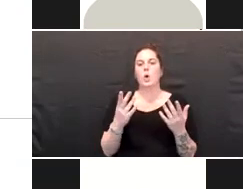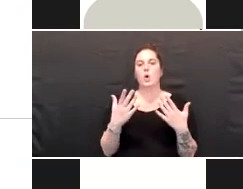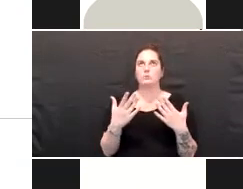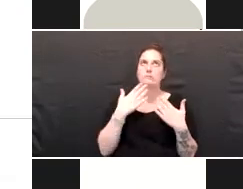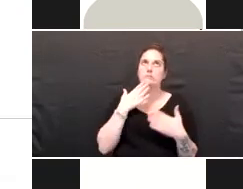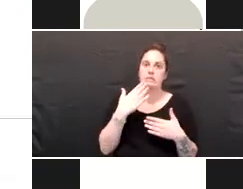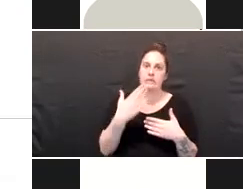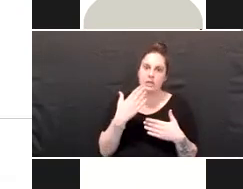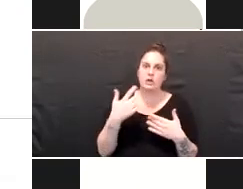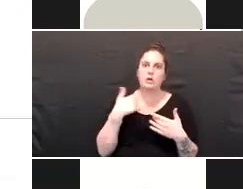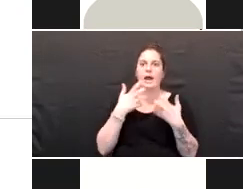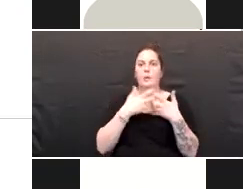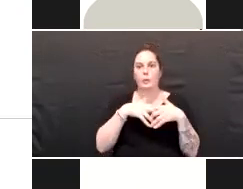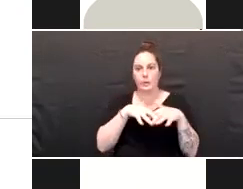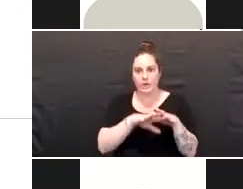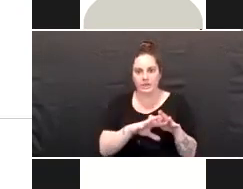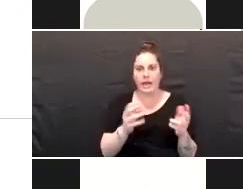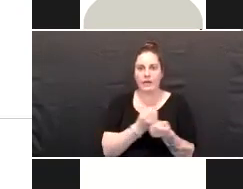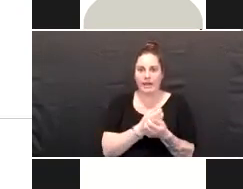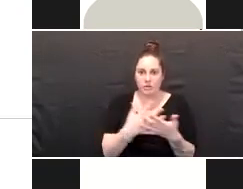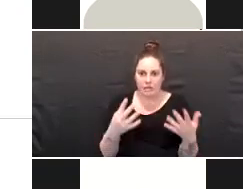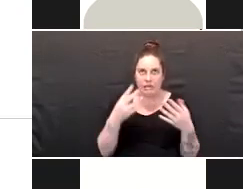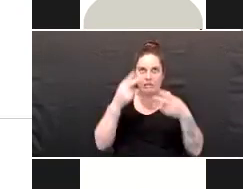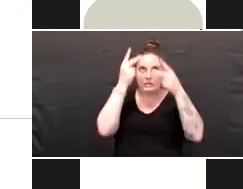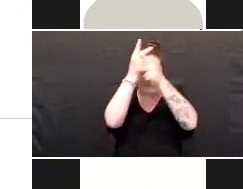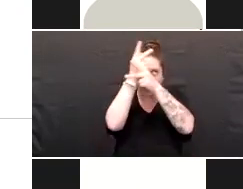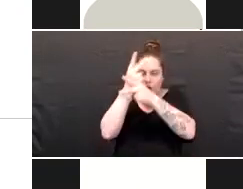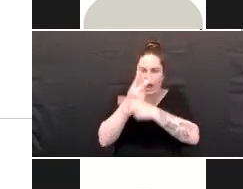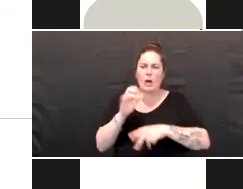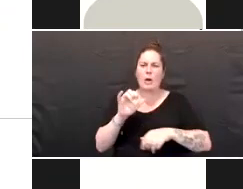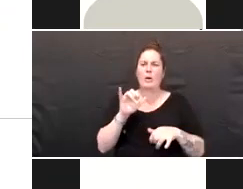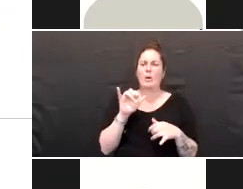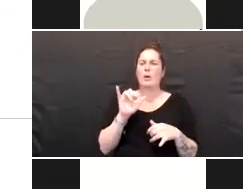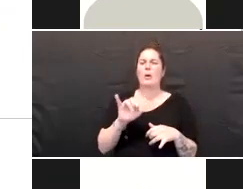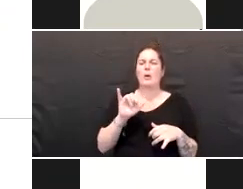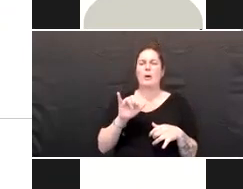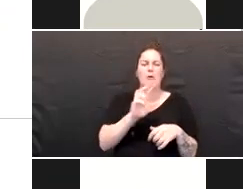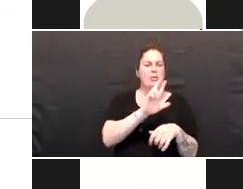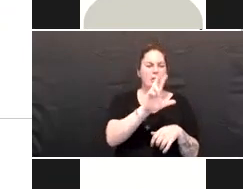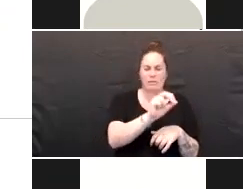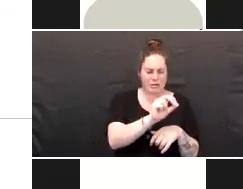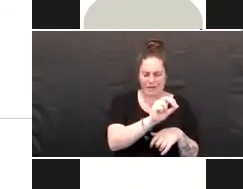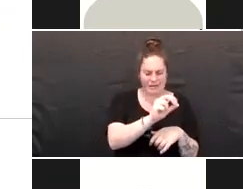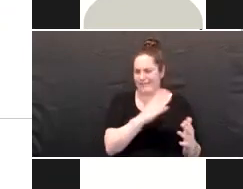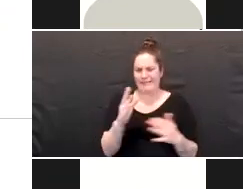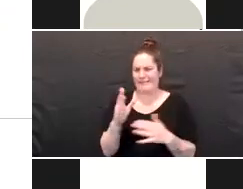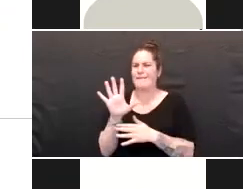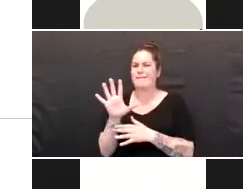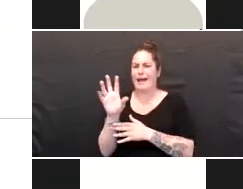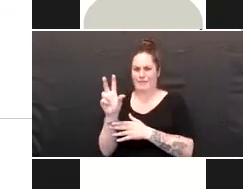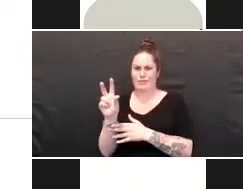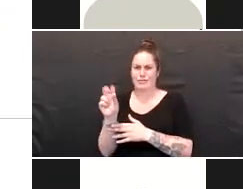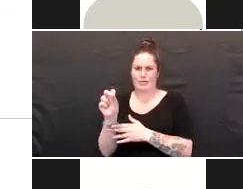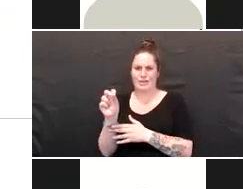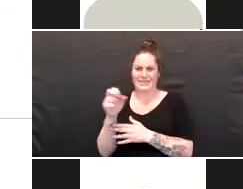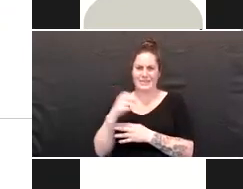I worked it all out correctly in my head and figured out that wait a minute, you have class at 5:30 today, not 3:30. So